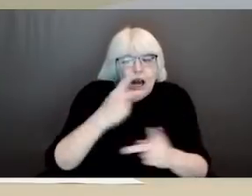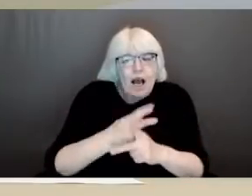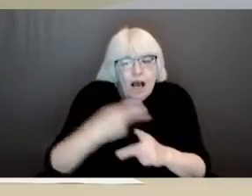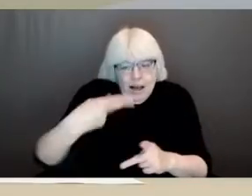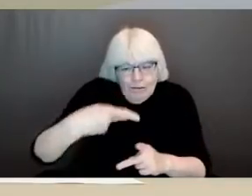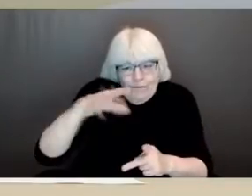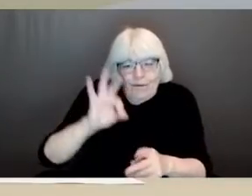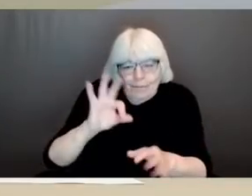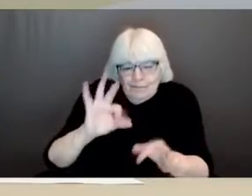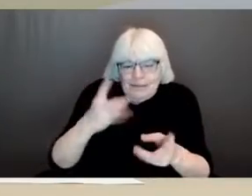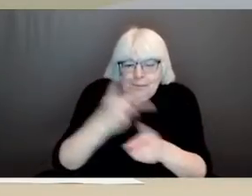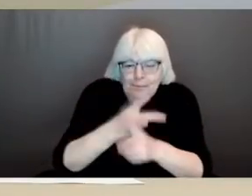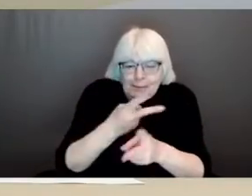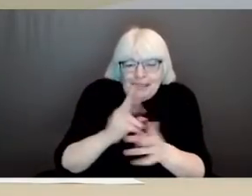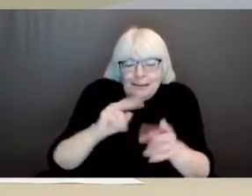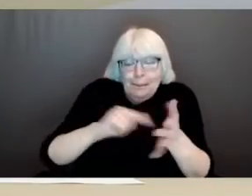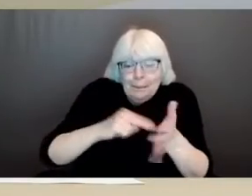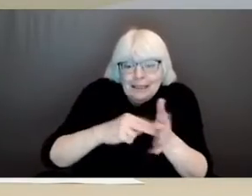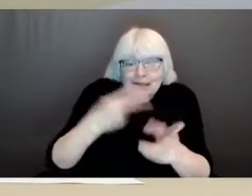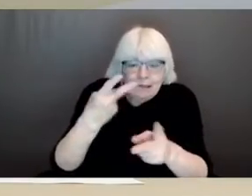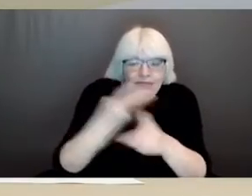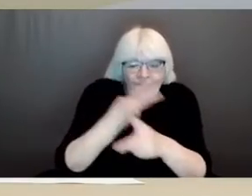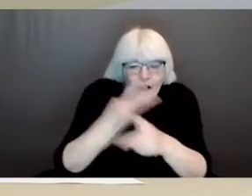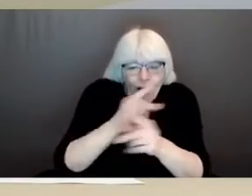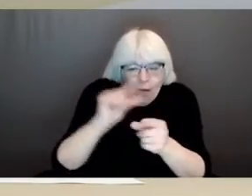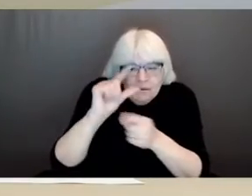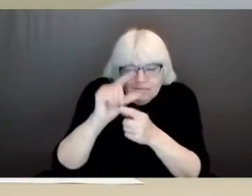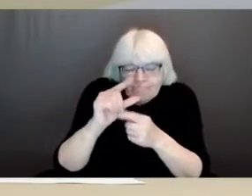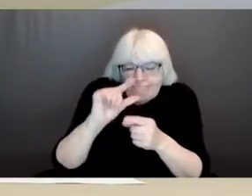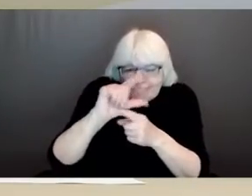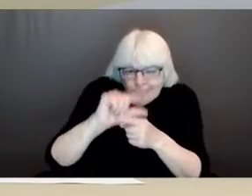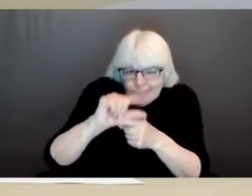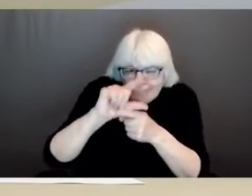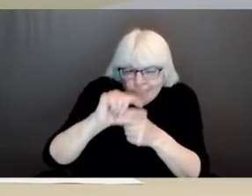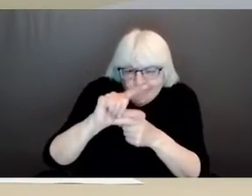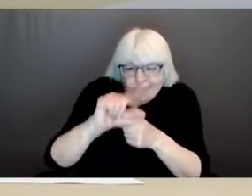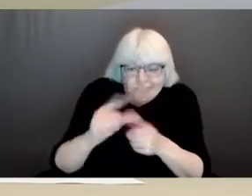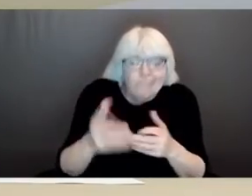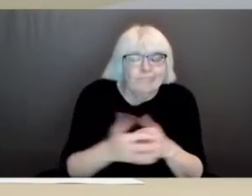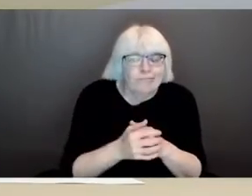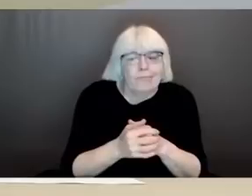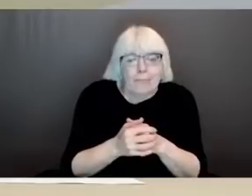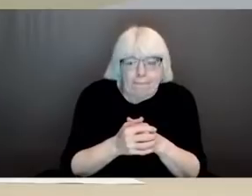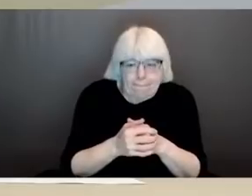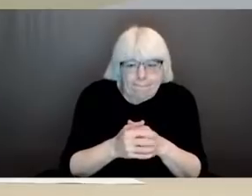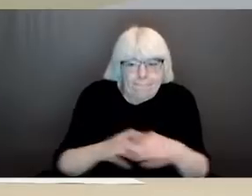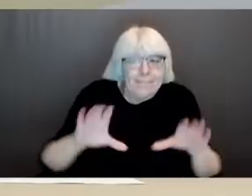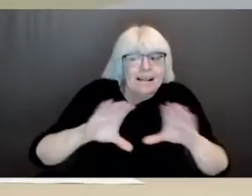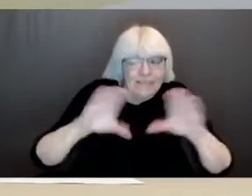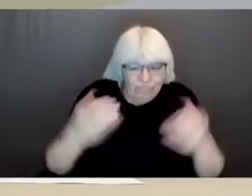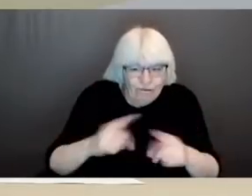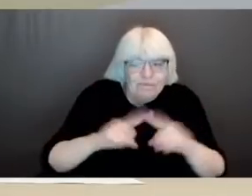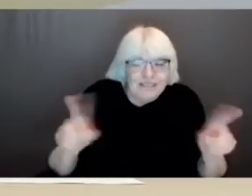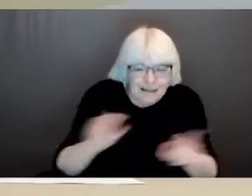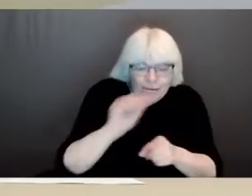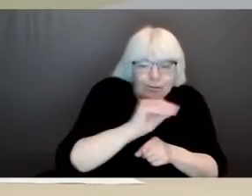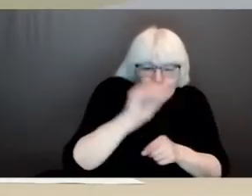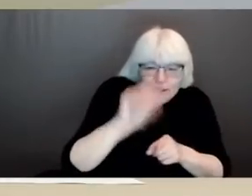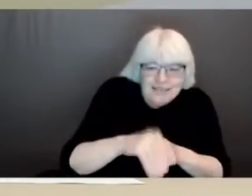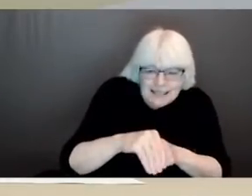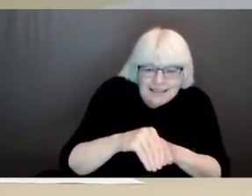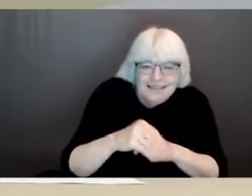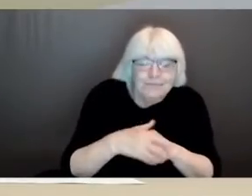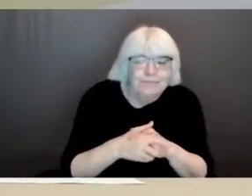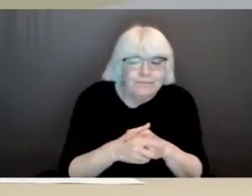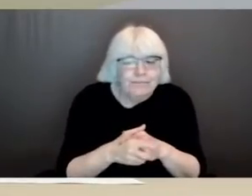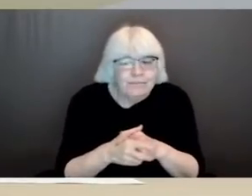So, but there will be, so that, my understanding is that we will, it's not